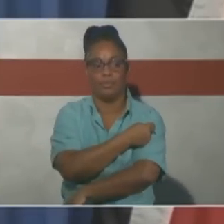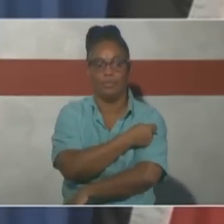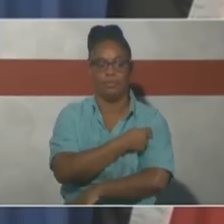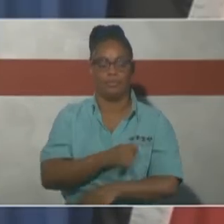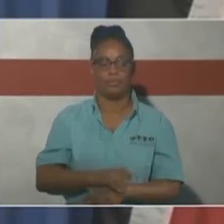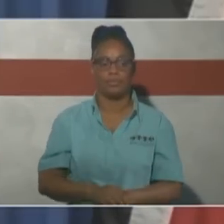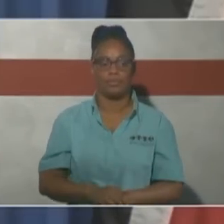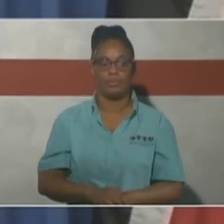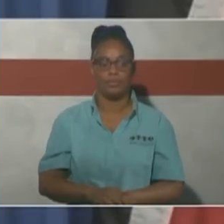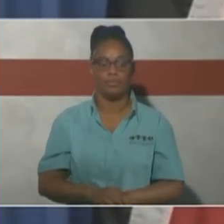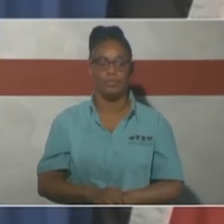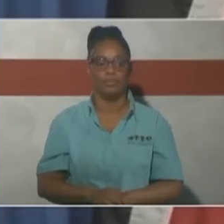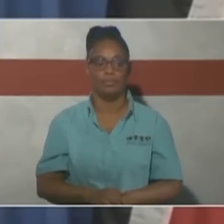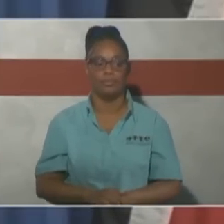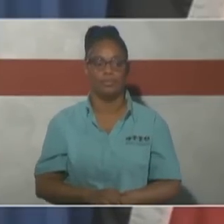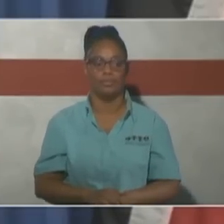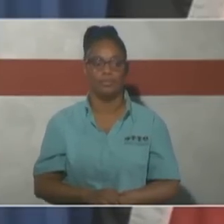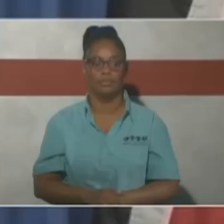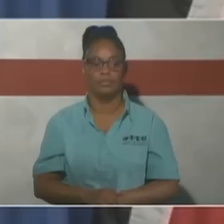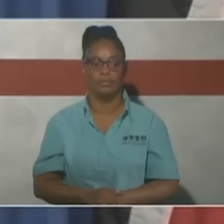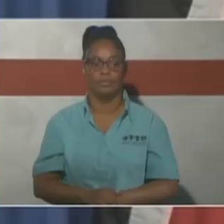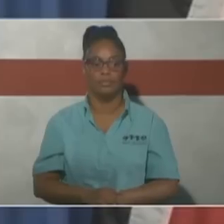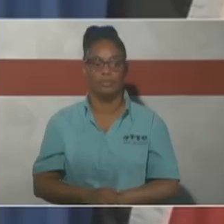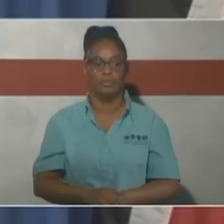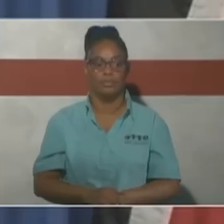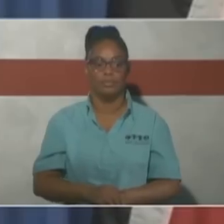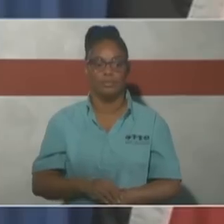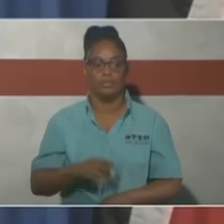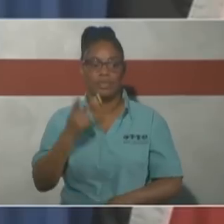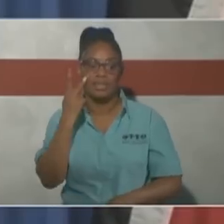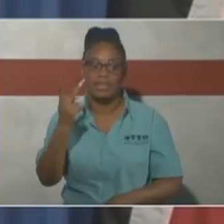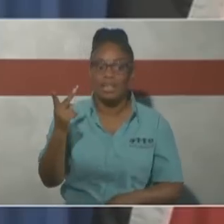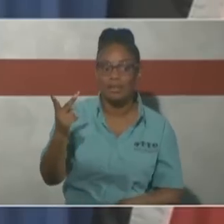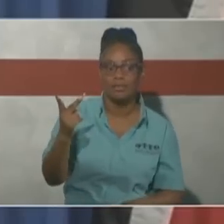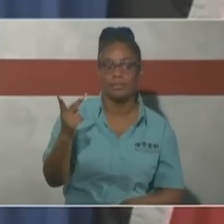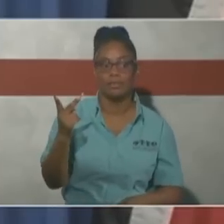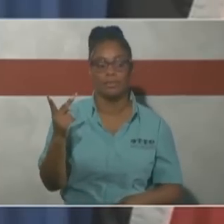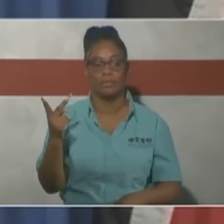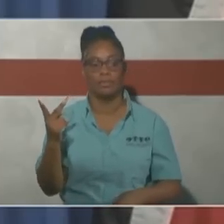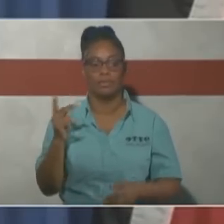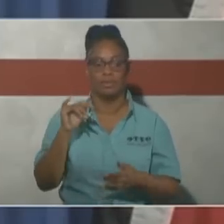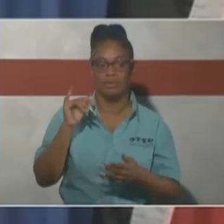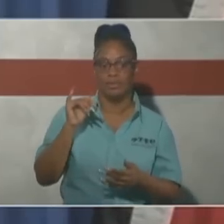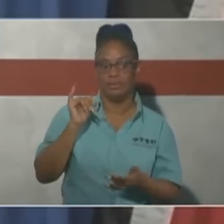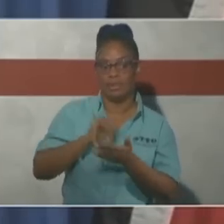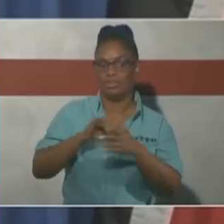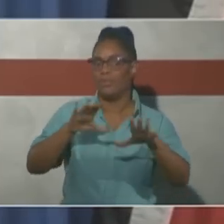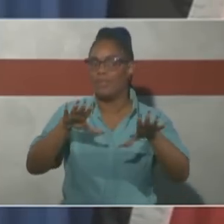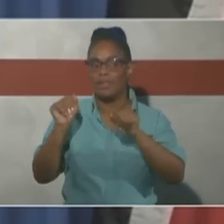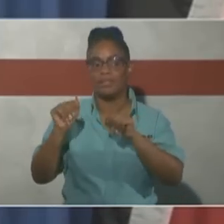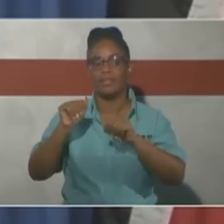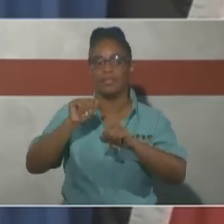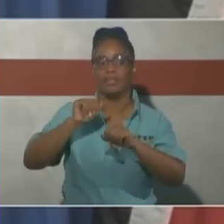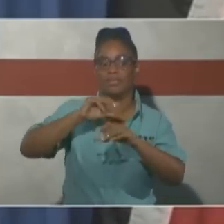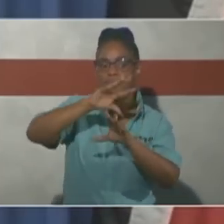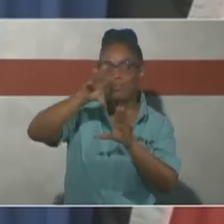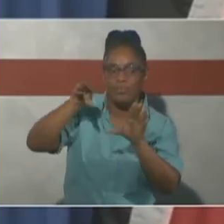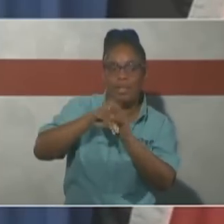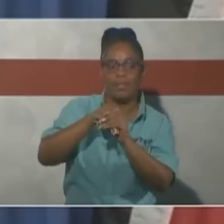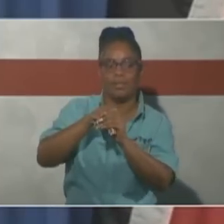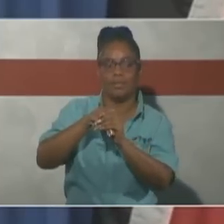we are dealing with a highly immune population. That immunity having been